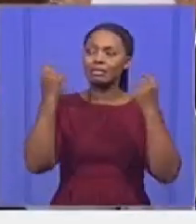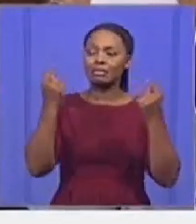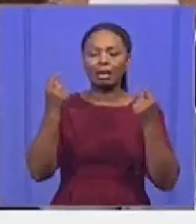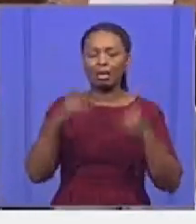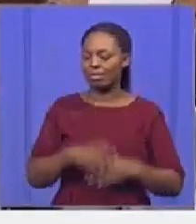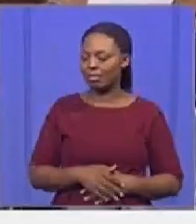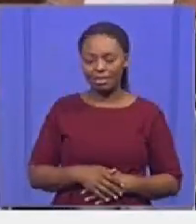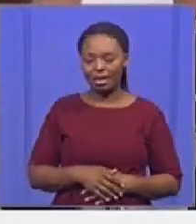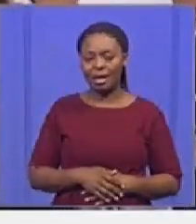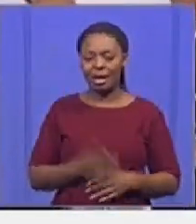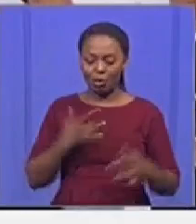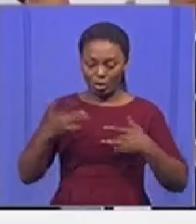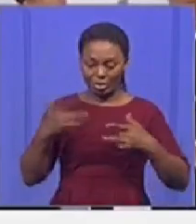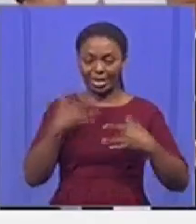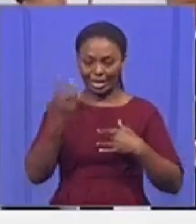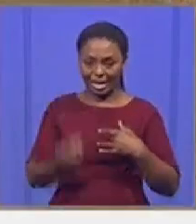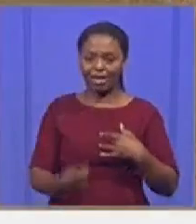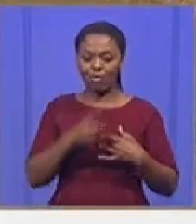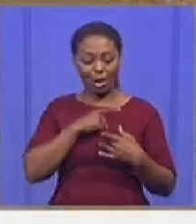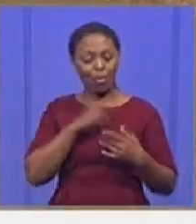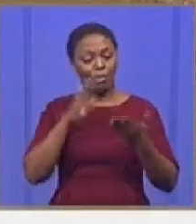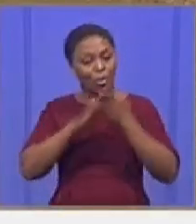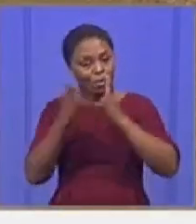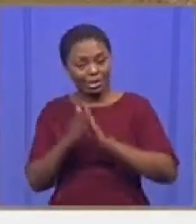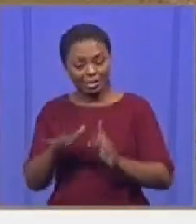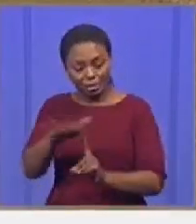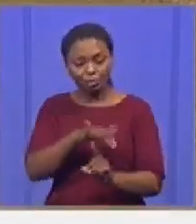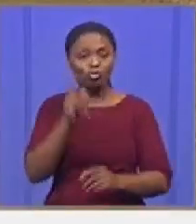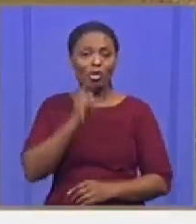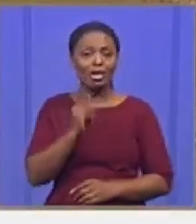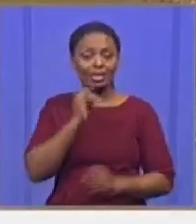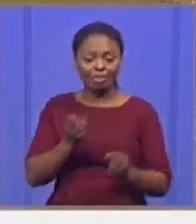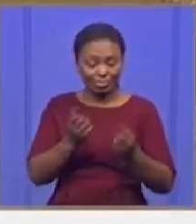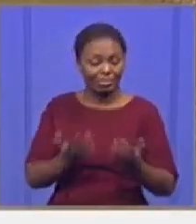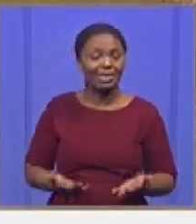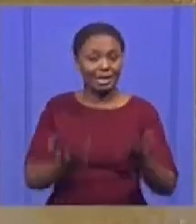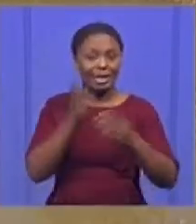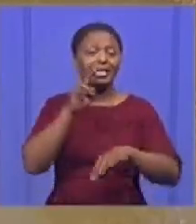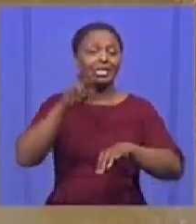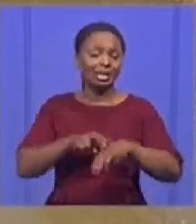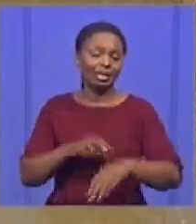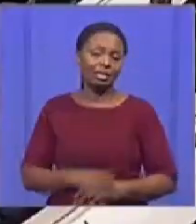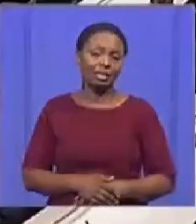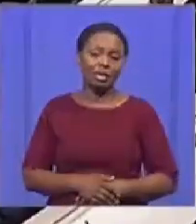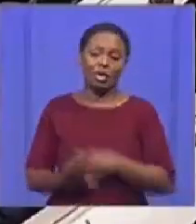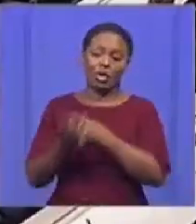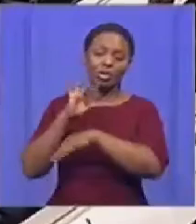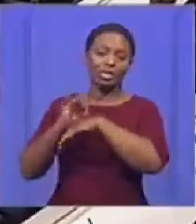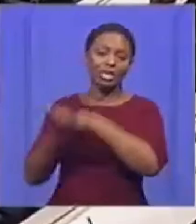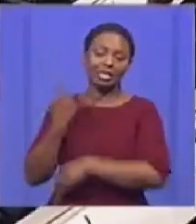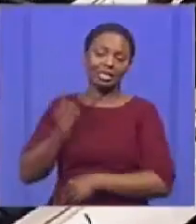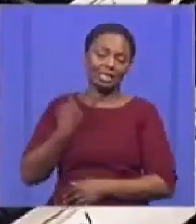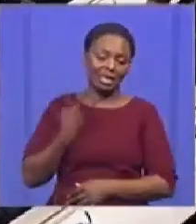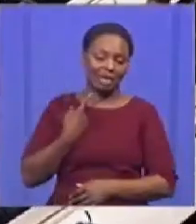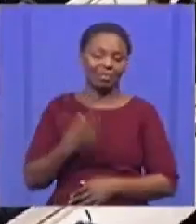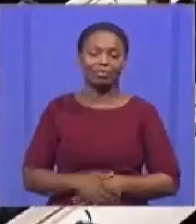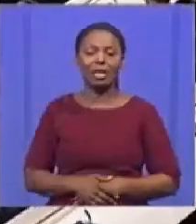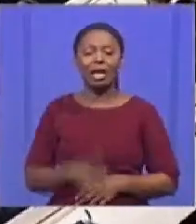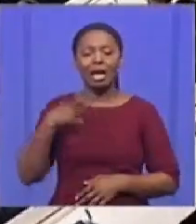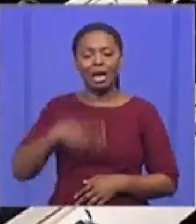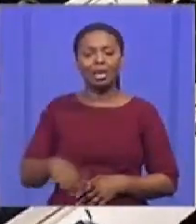concerned that the residents of the city are so much in need of service delivery. So we will be consulting with ourselves, with